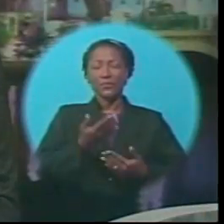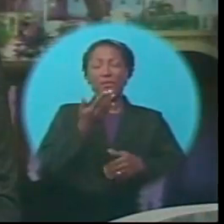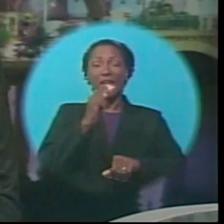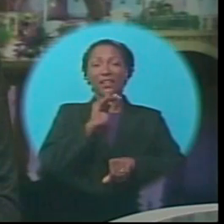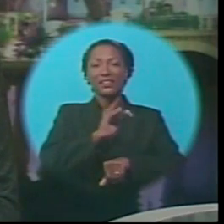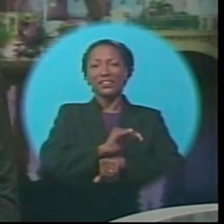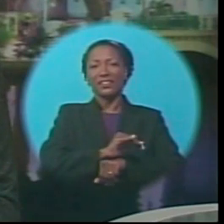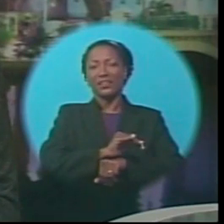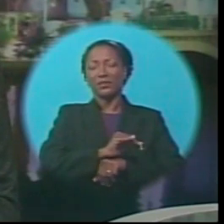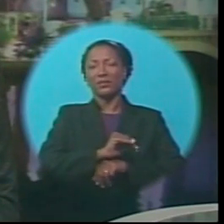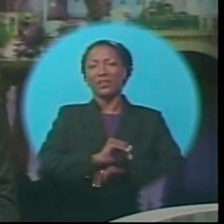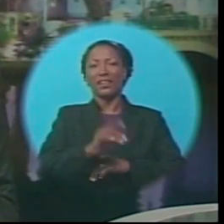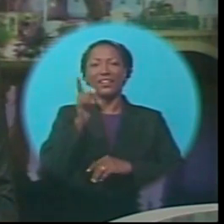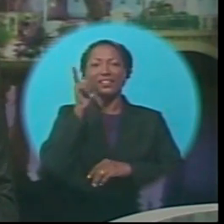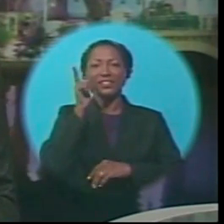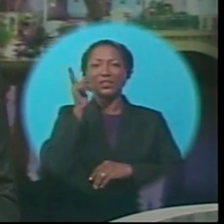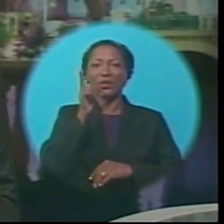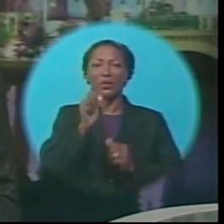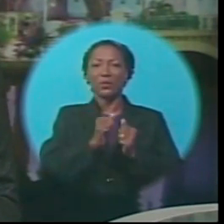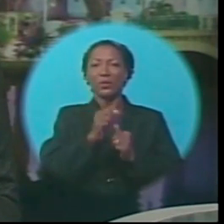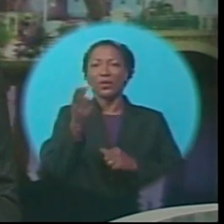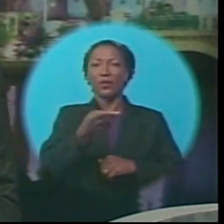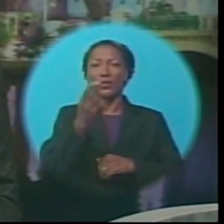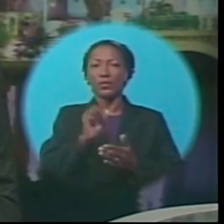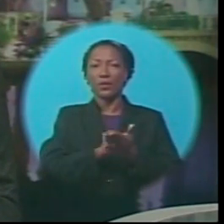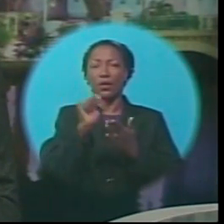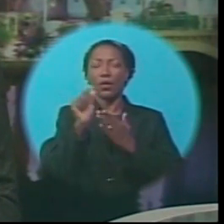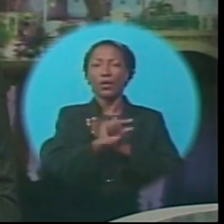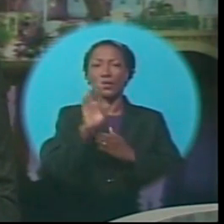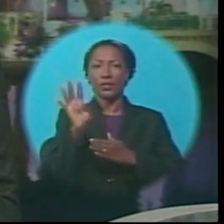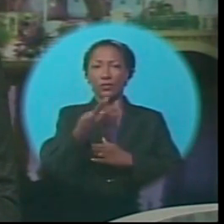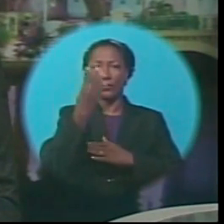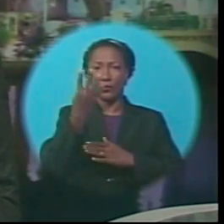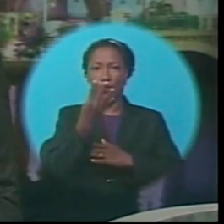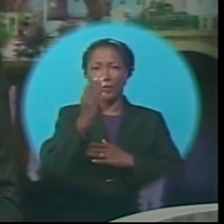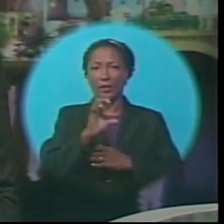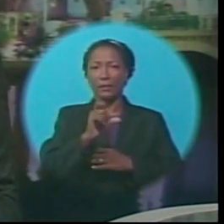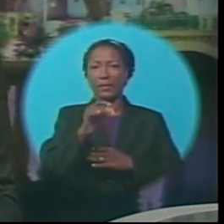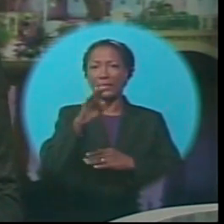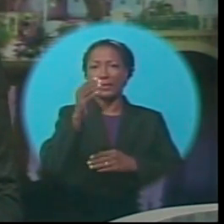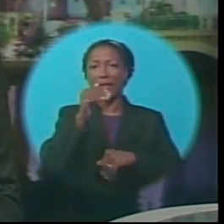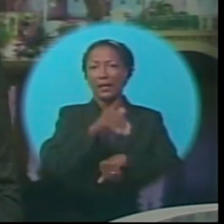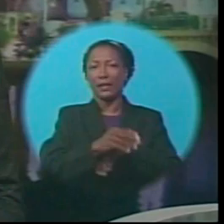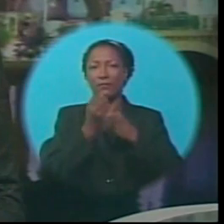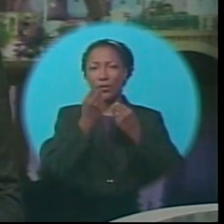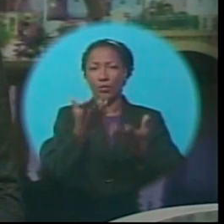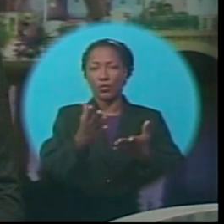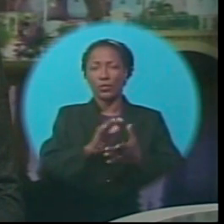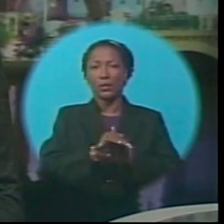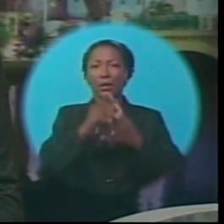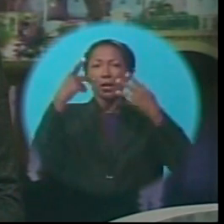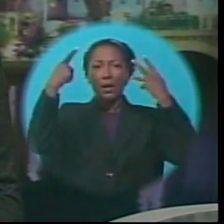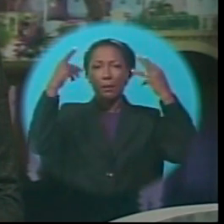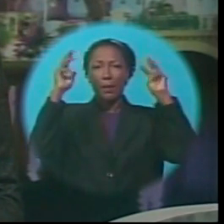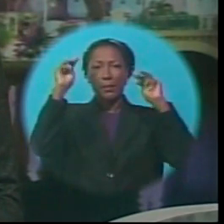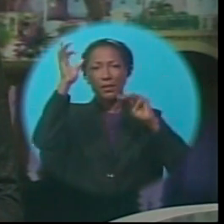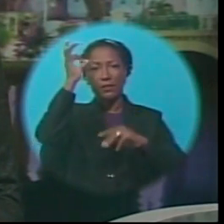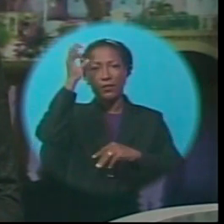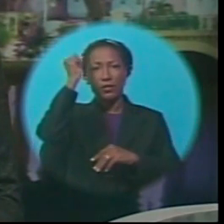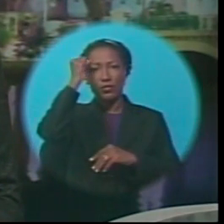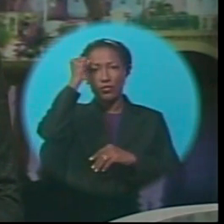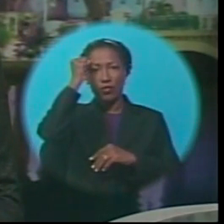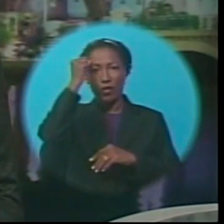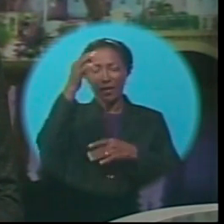And a very good evening to you. I'm Lisa Lord with the Thursday, August 4th edition of the CBC Evening News. In our top story, Prime Minister Frederick Stewart